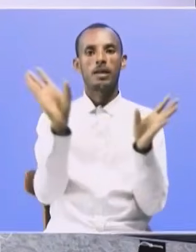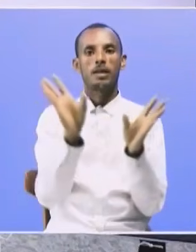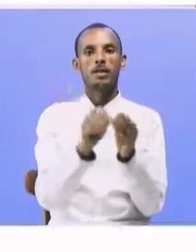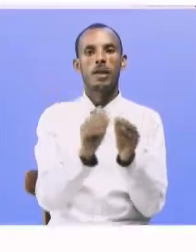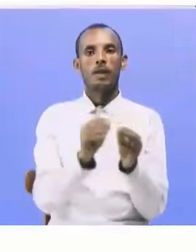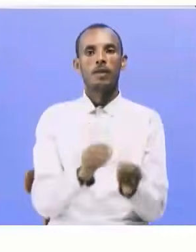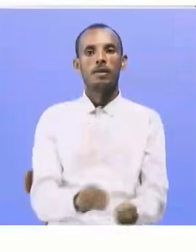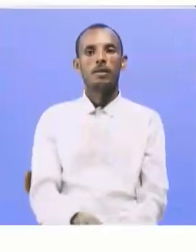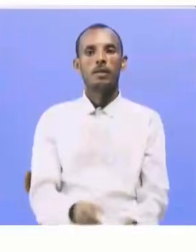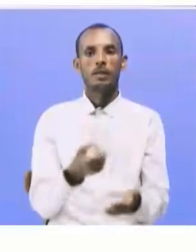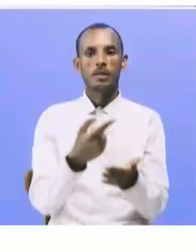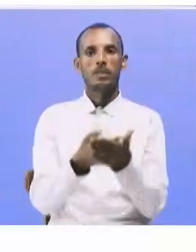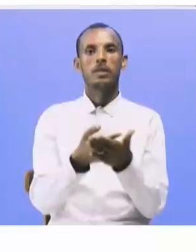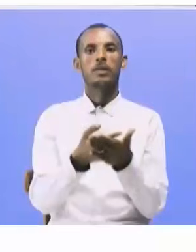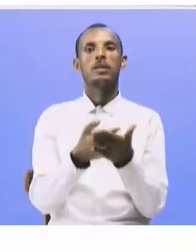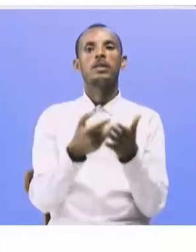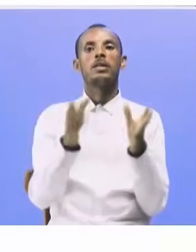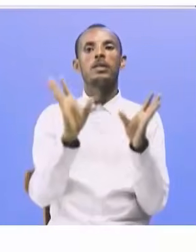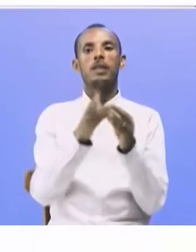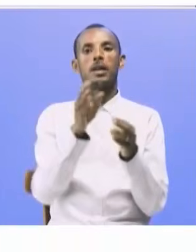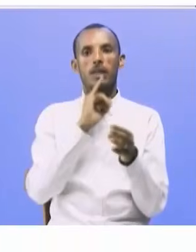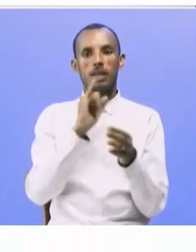set is